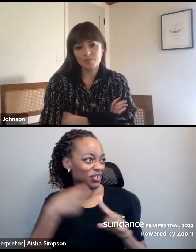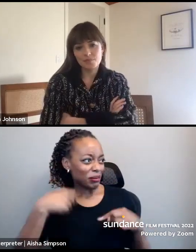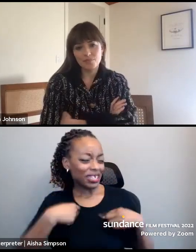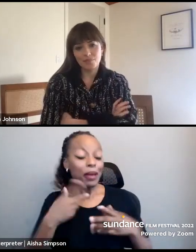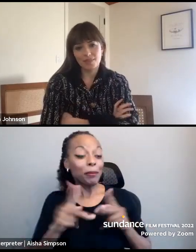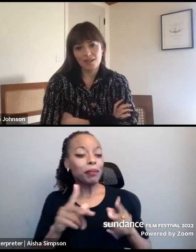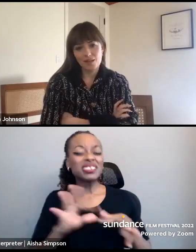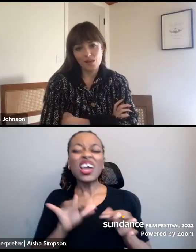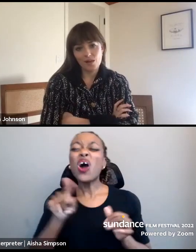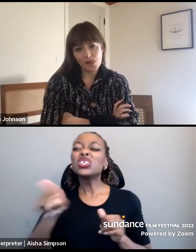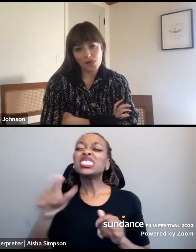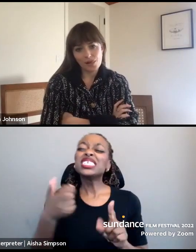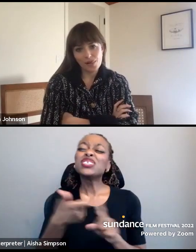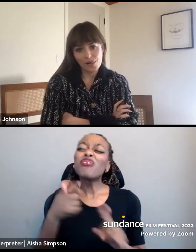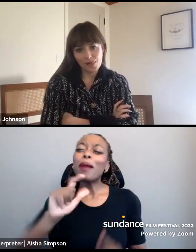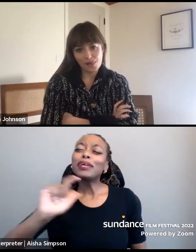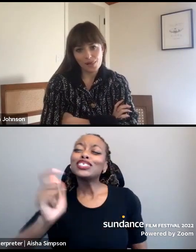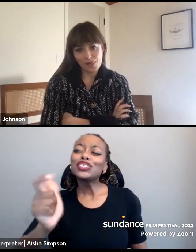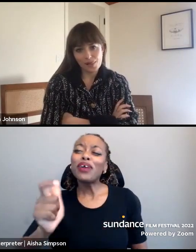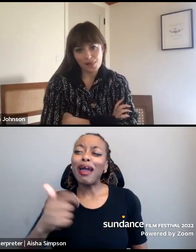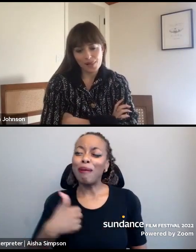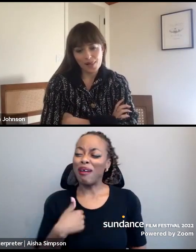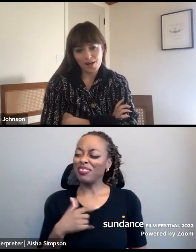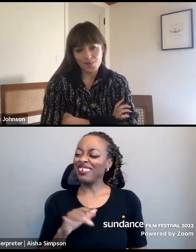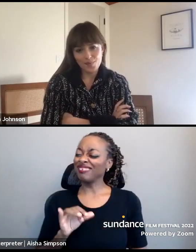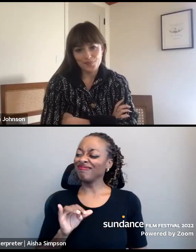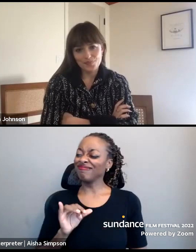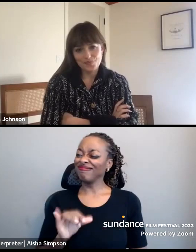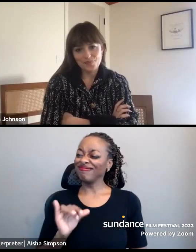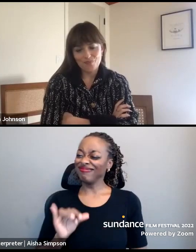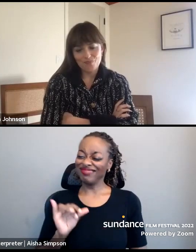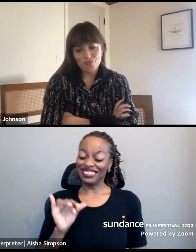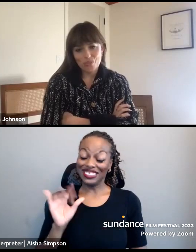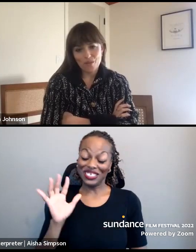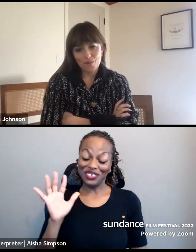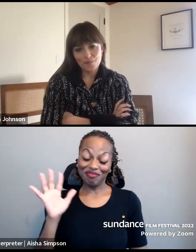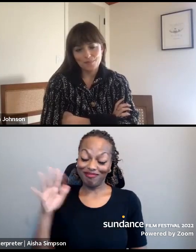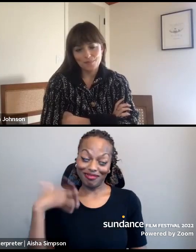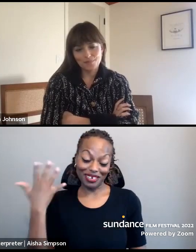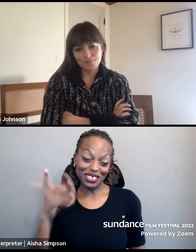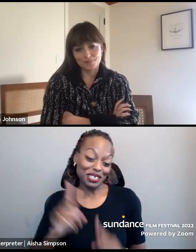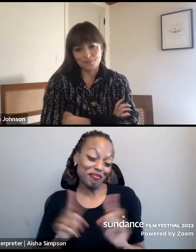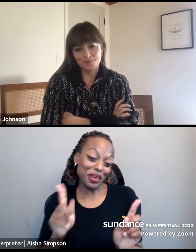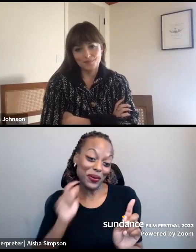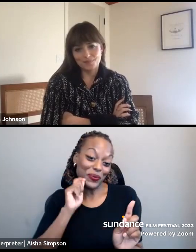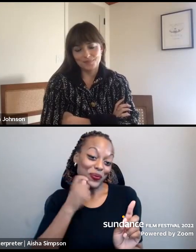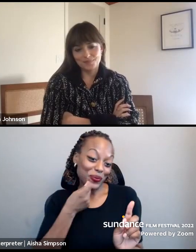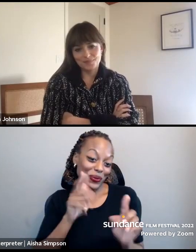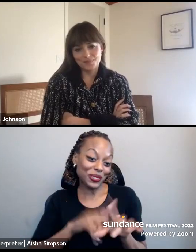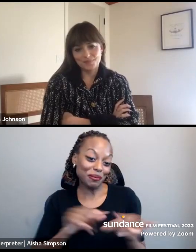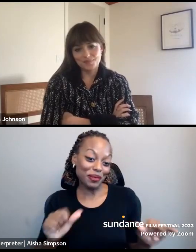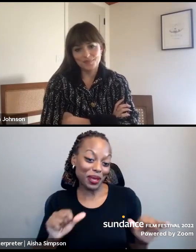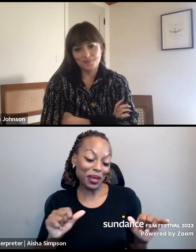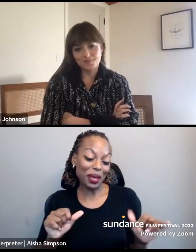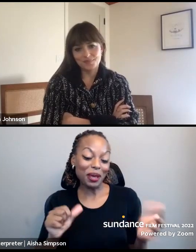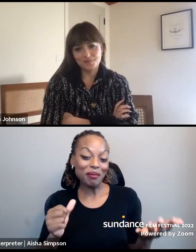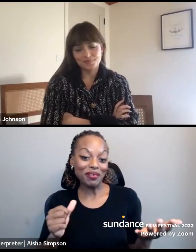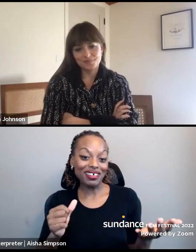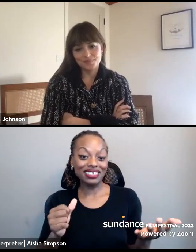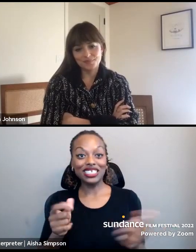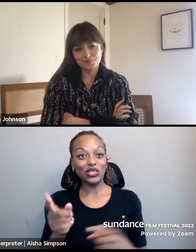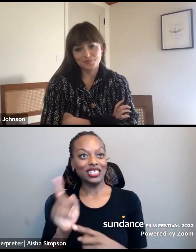and I'm like, "That's so, that's so crazy," but it's cool to me at the same time because I guess it really is a moment